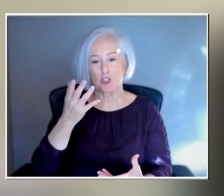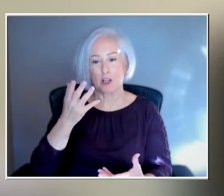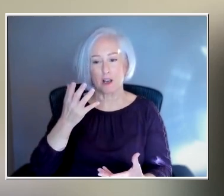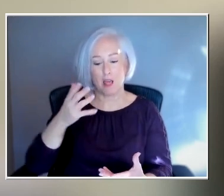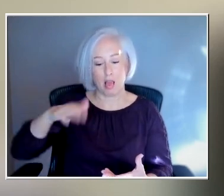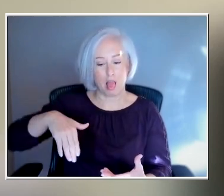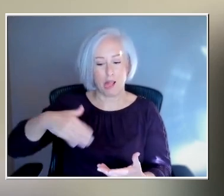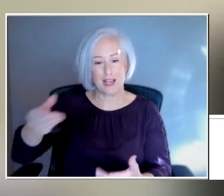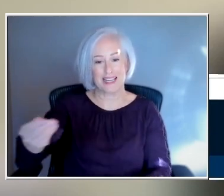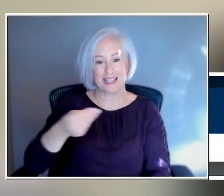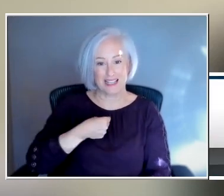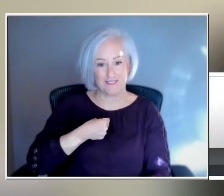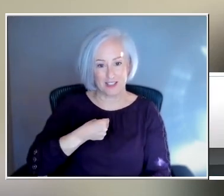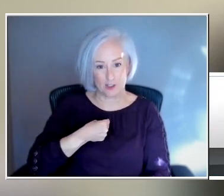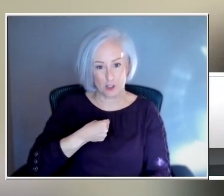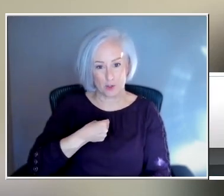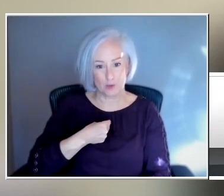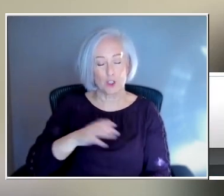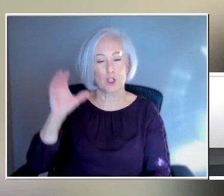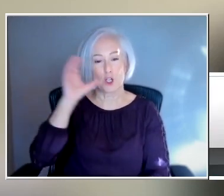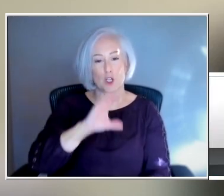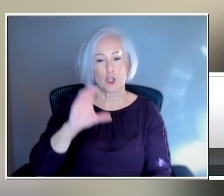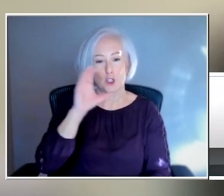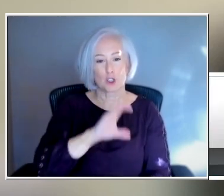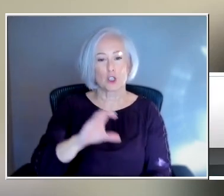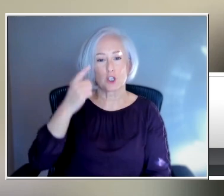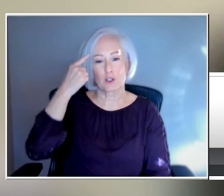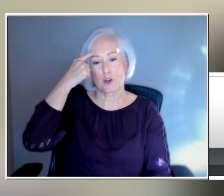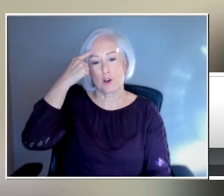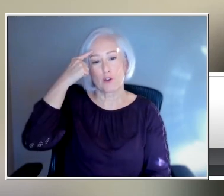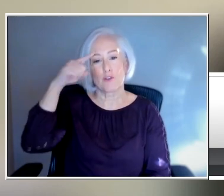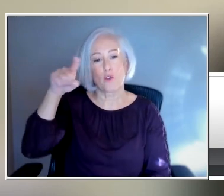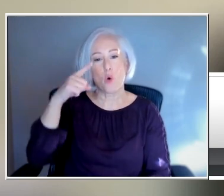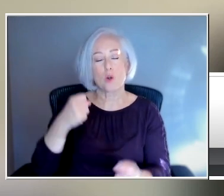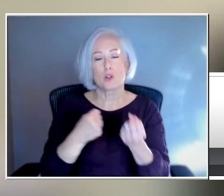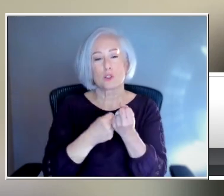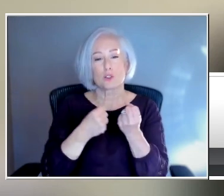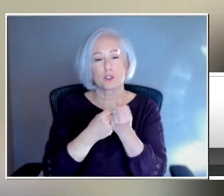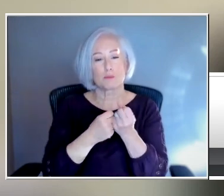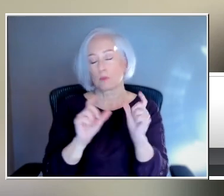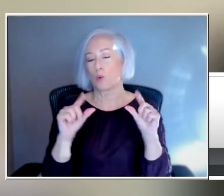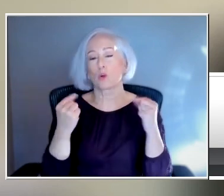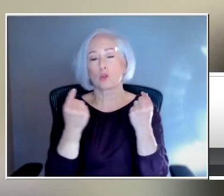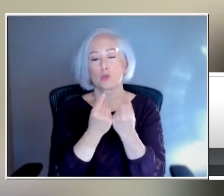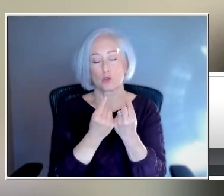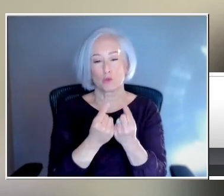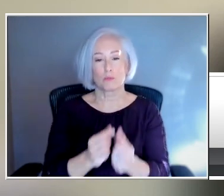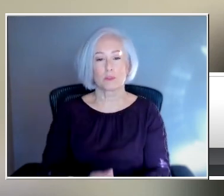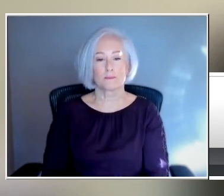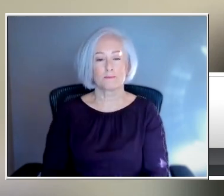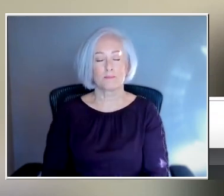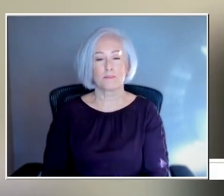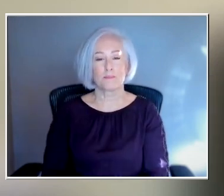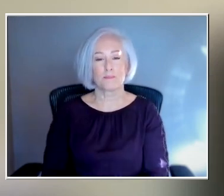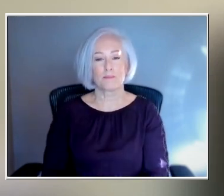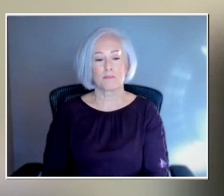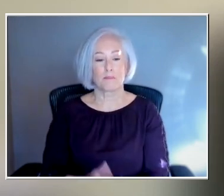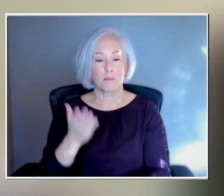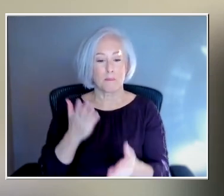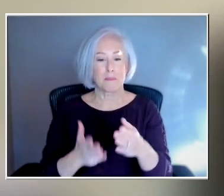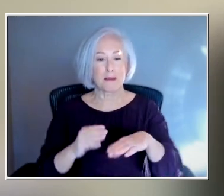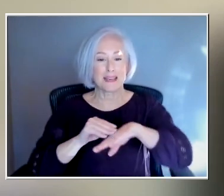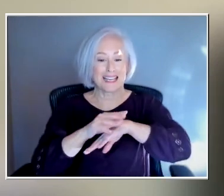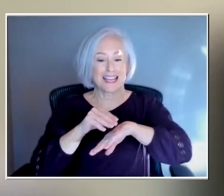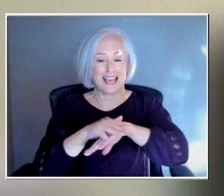seek out a support group. Seek out maybe counseling. It's a